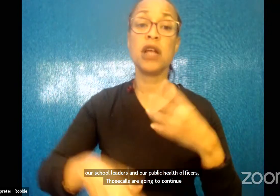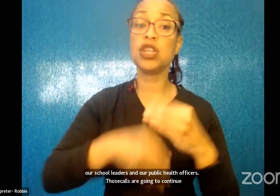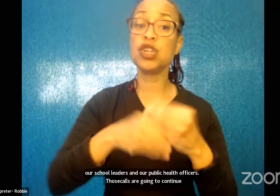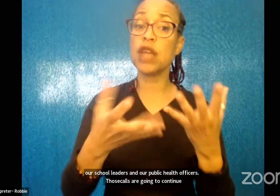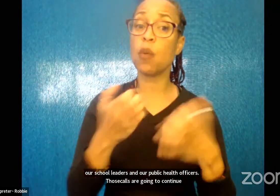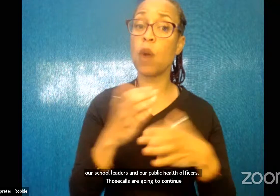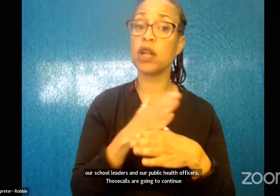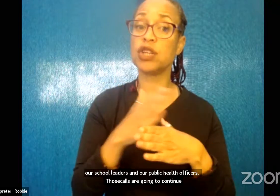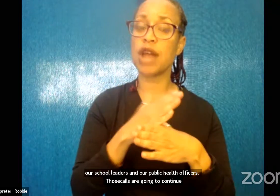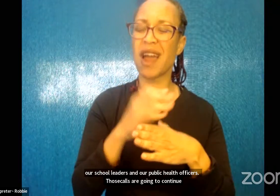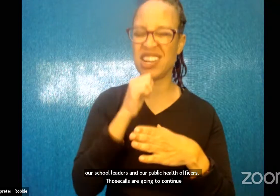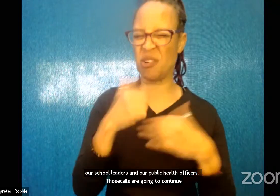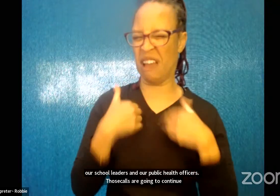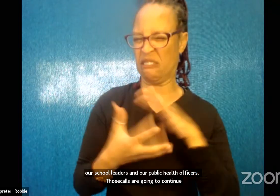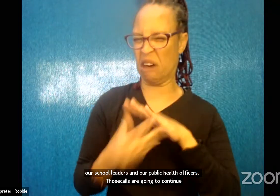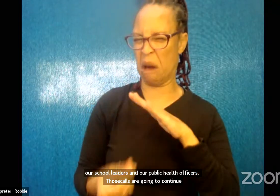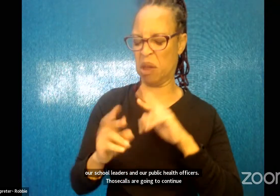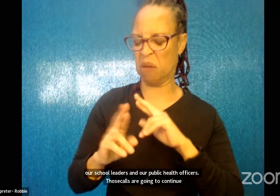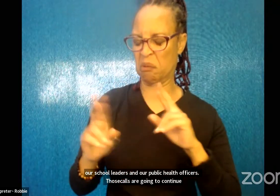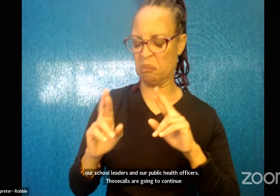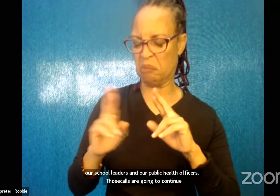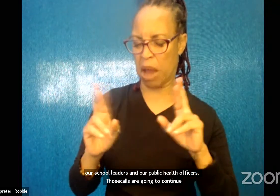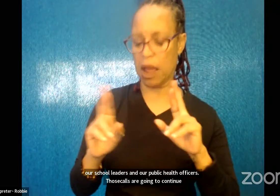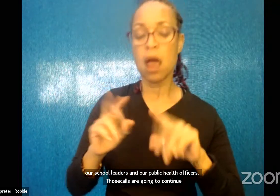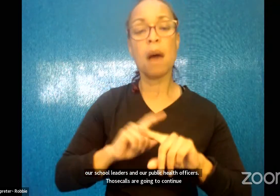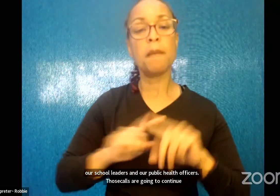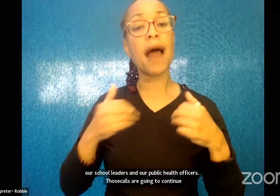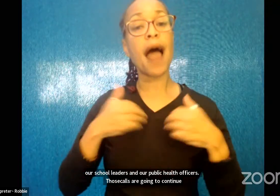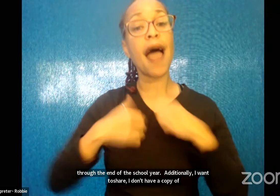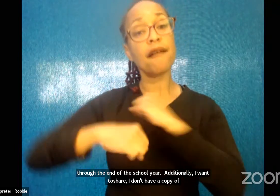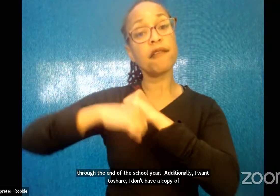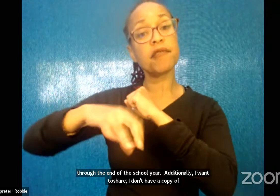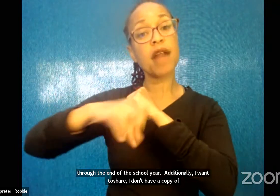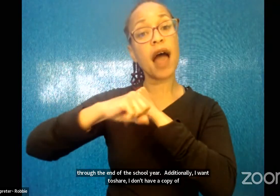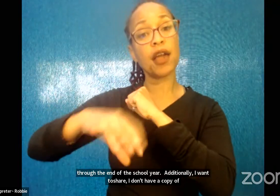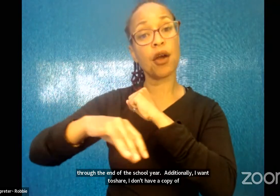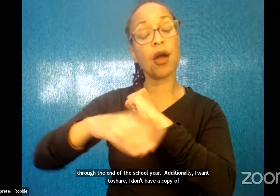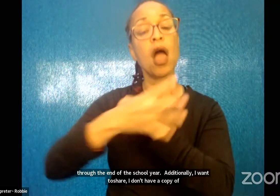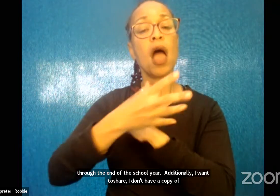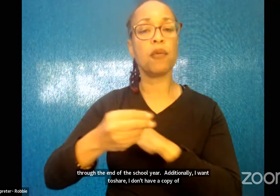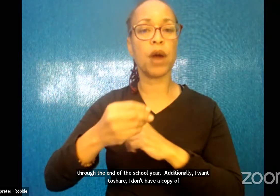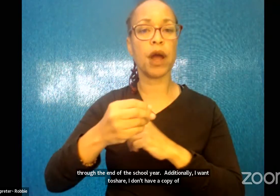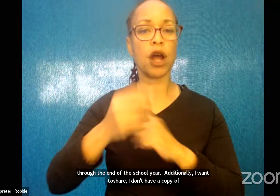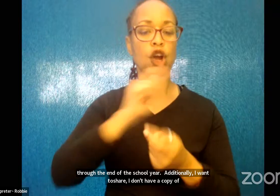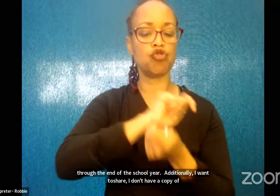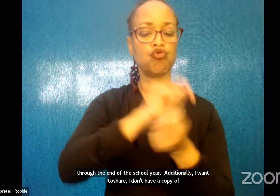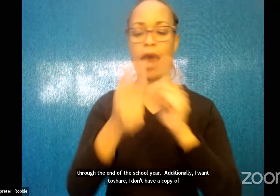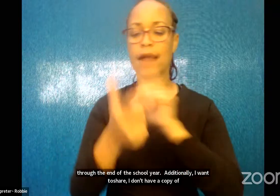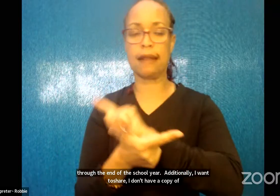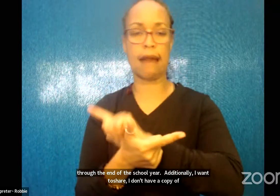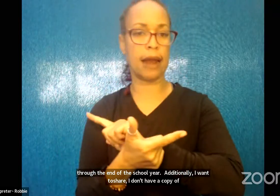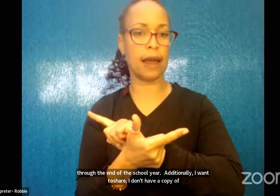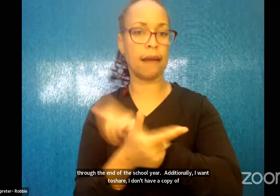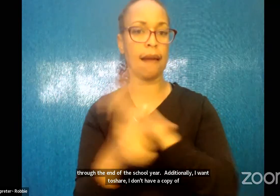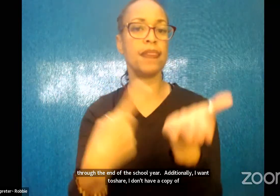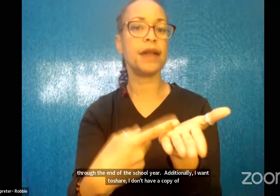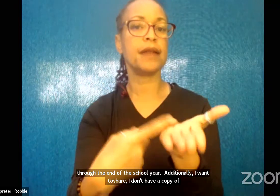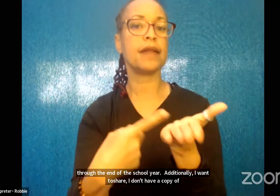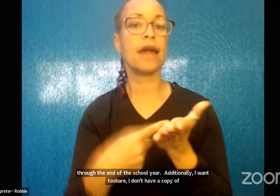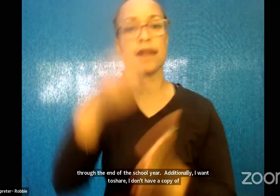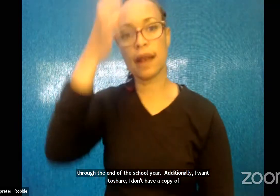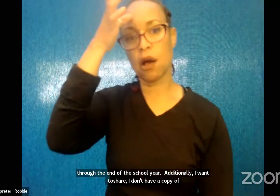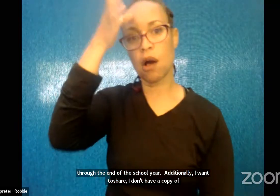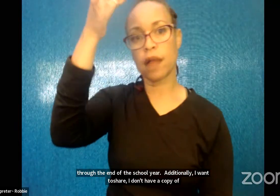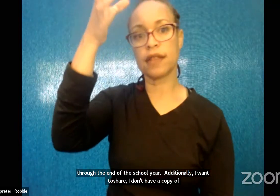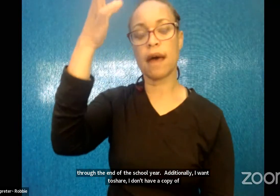quite at the ready, but we do have a flyer that we've prepared and we're in the process of getting translated that talks about a concept called